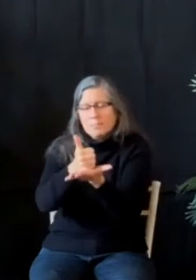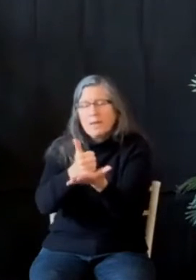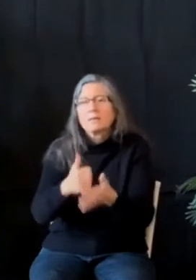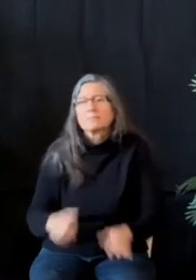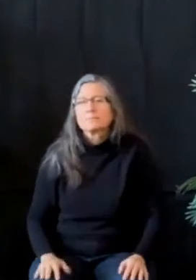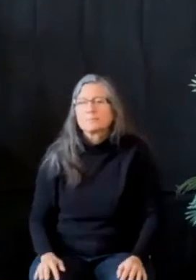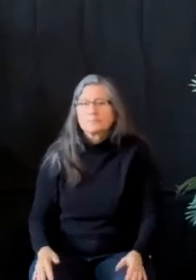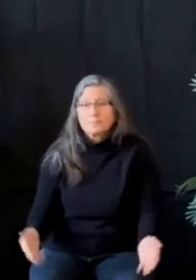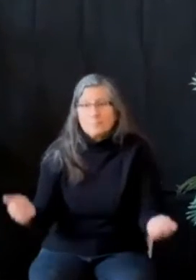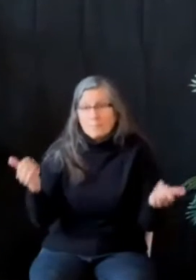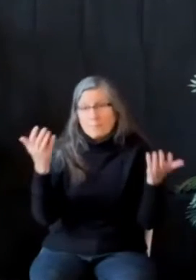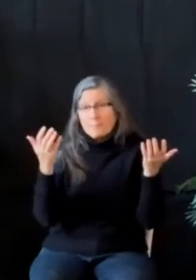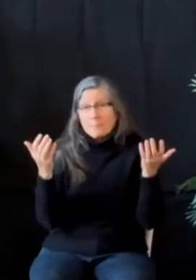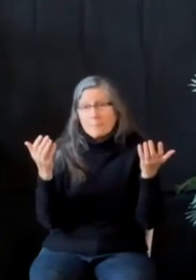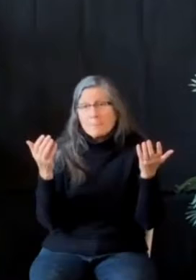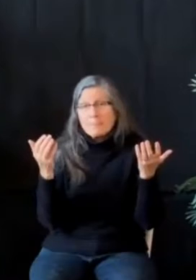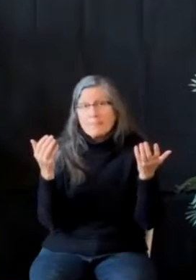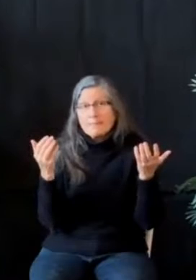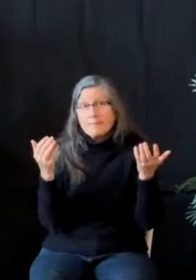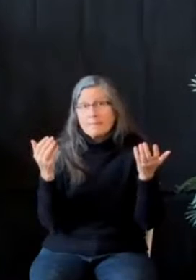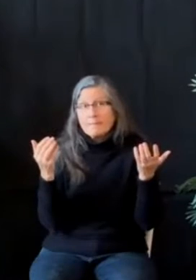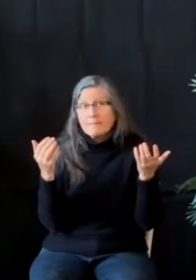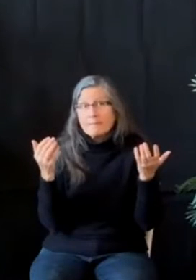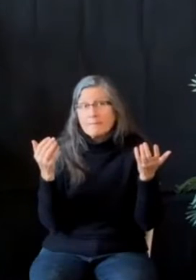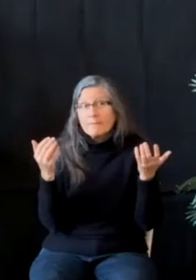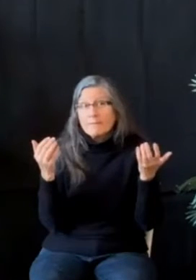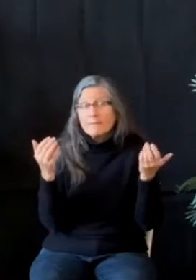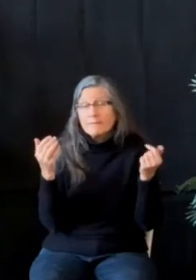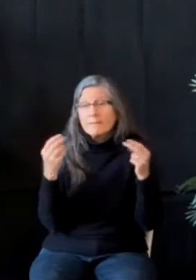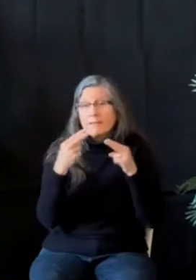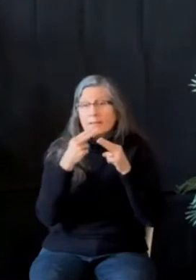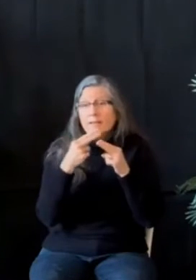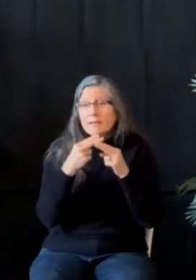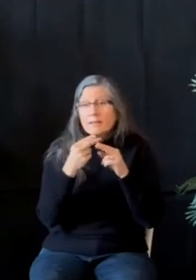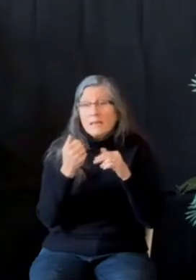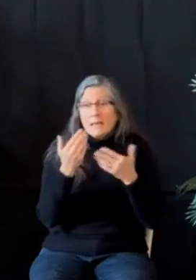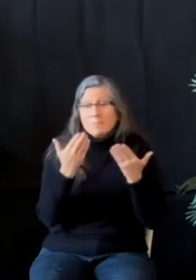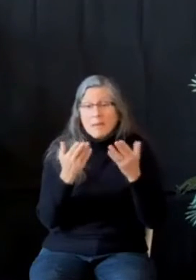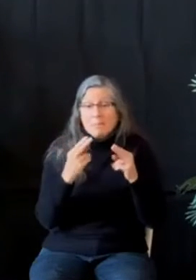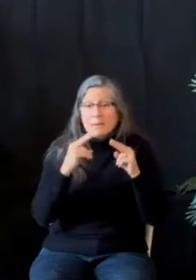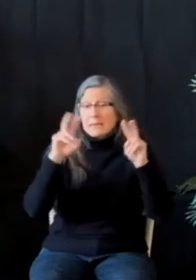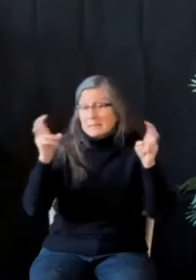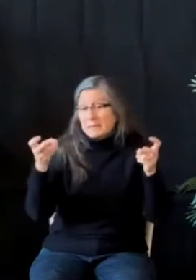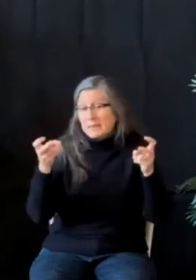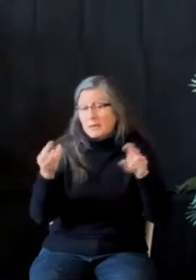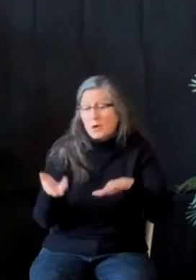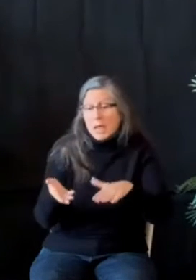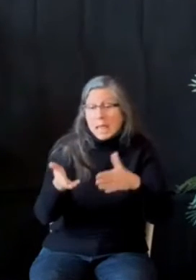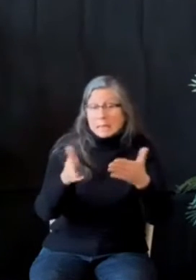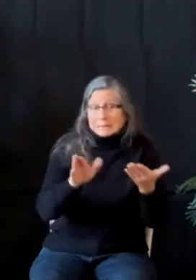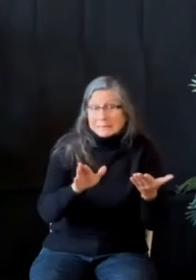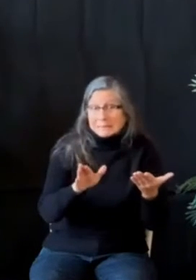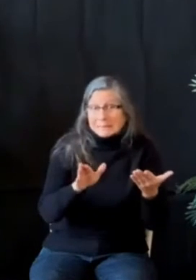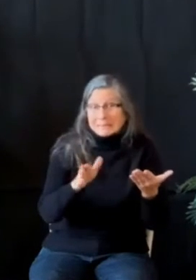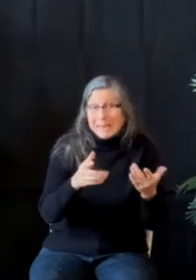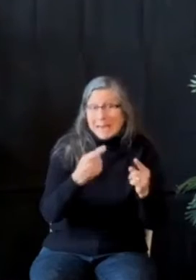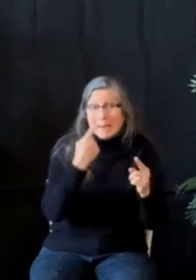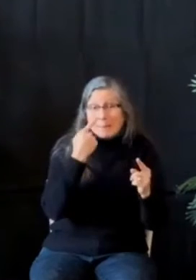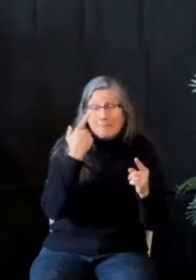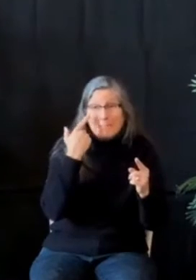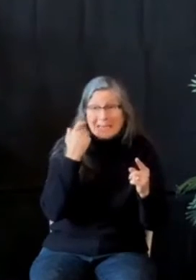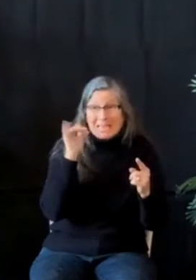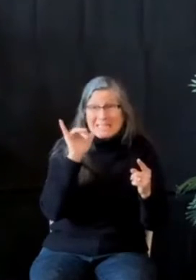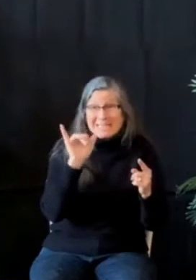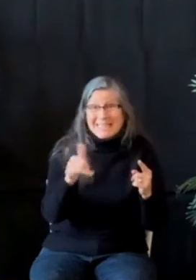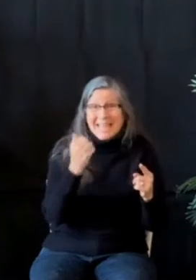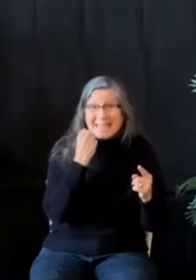I thought of naming this message, "Dying from Embarrassment and Living to Tell About It." Anybody ever been there?